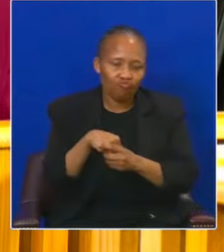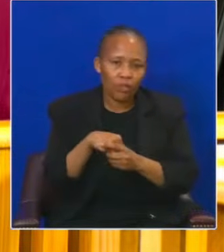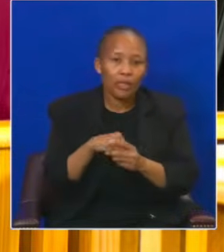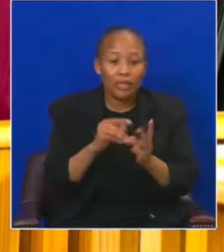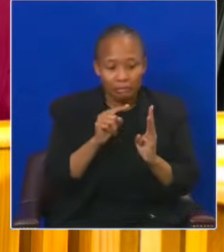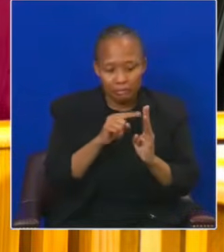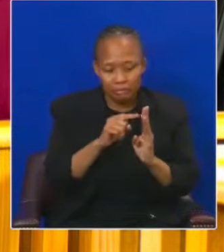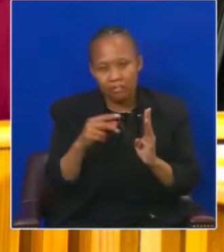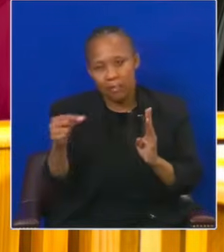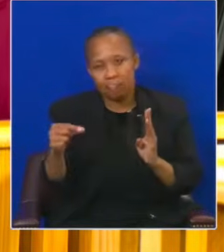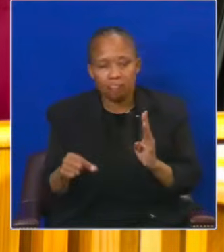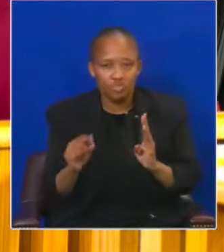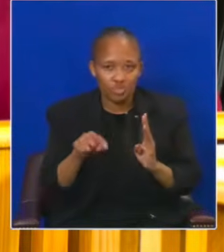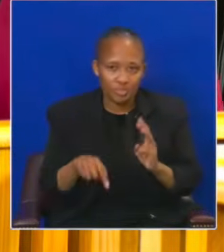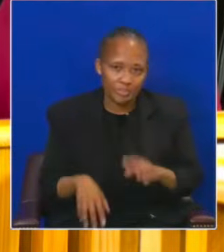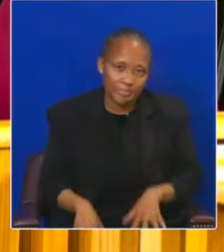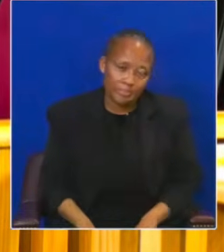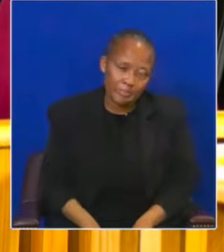Please,